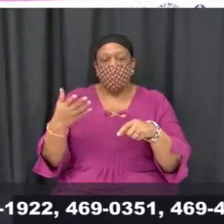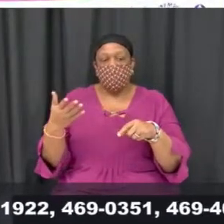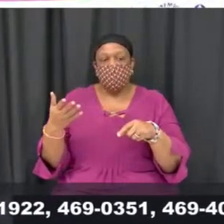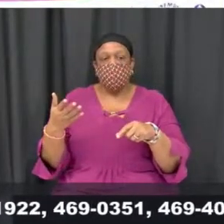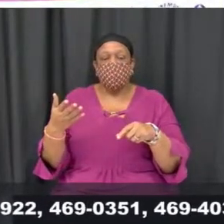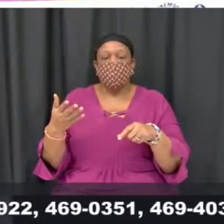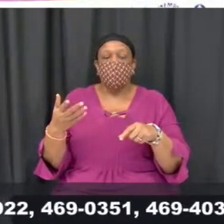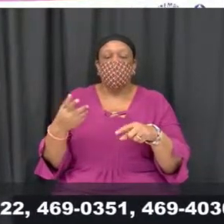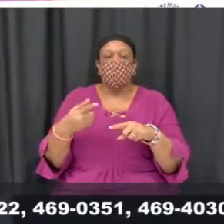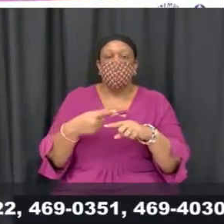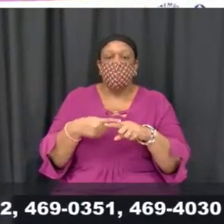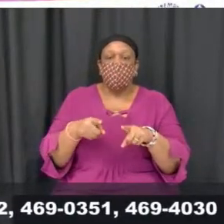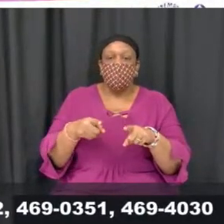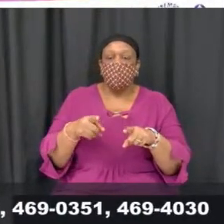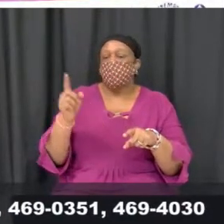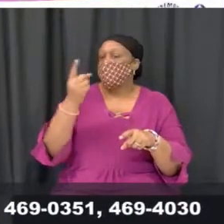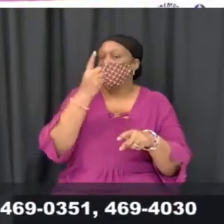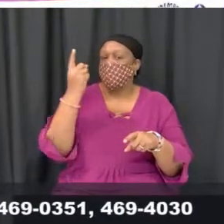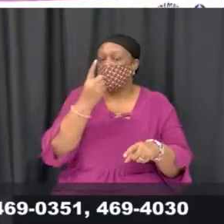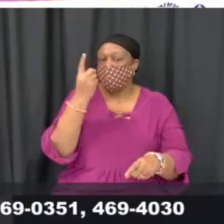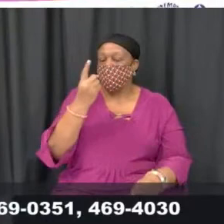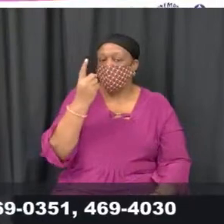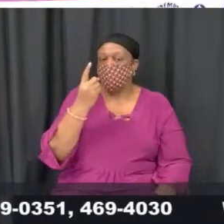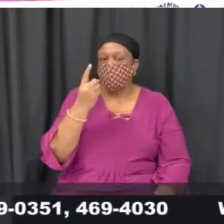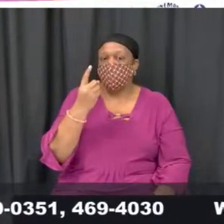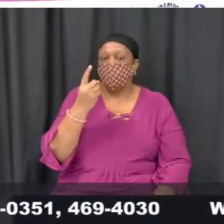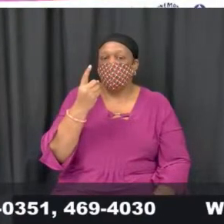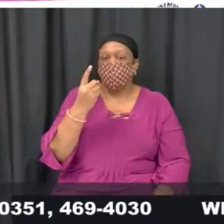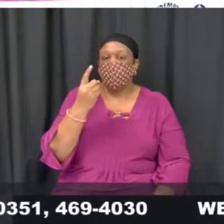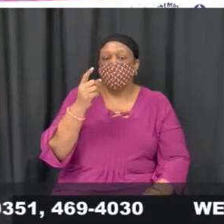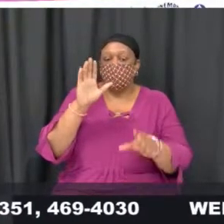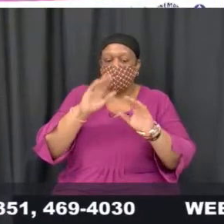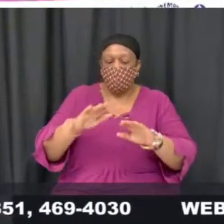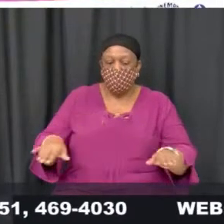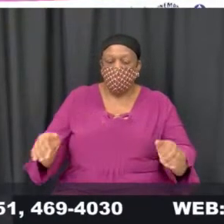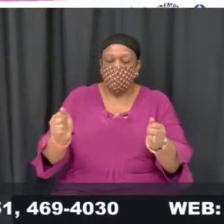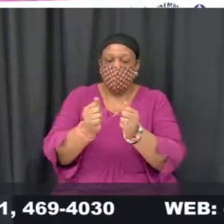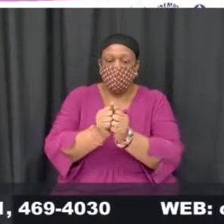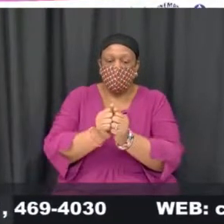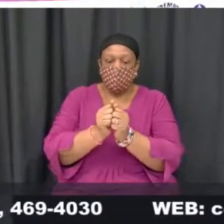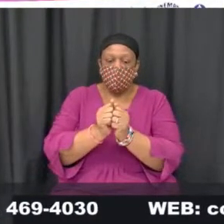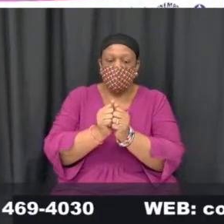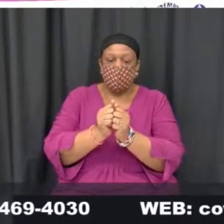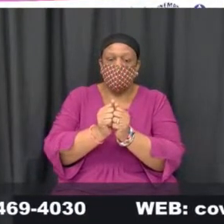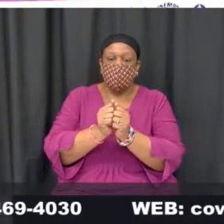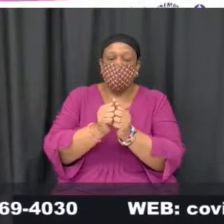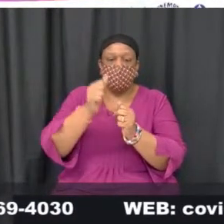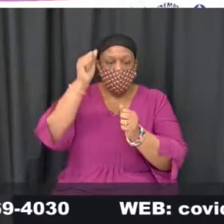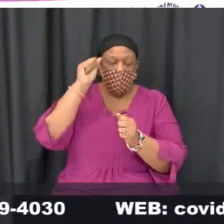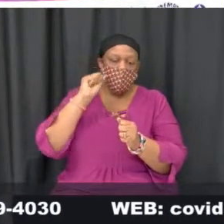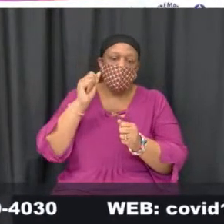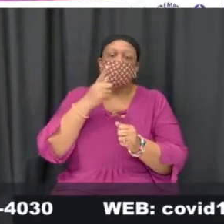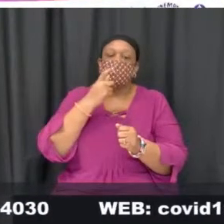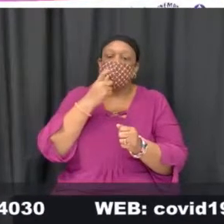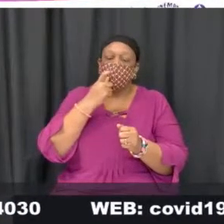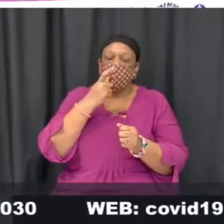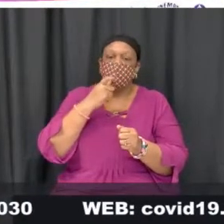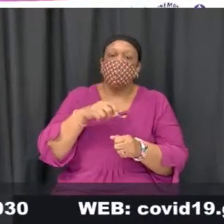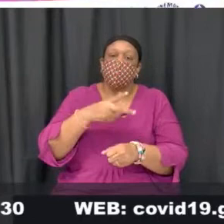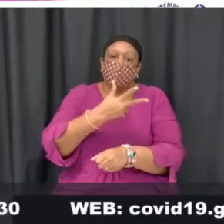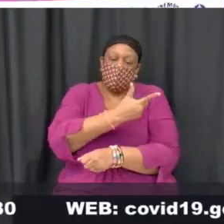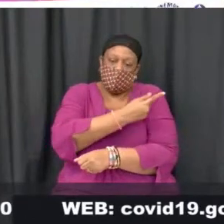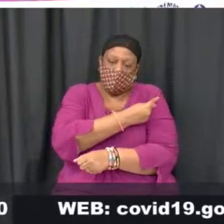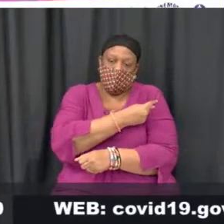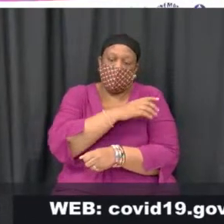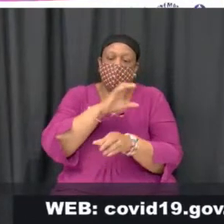Industries such as bars, churches, education, supermarkets, hotels, and others